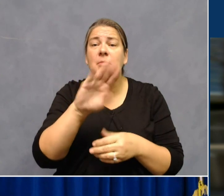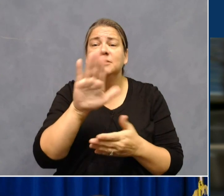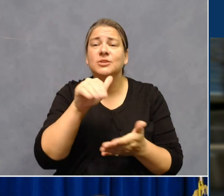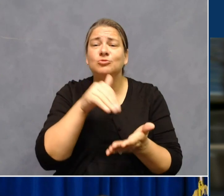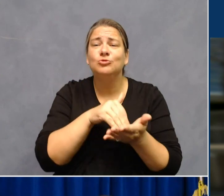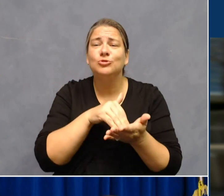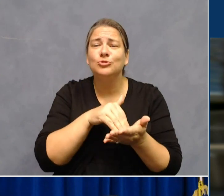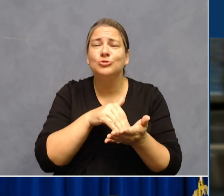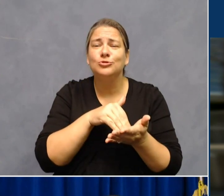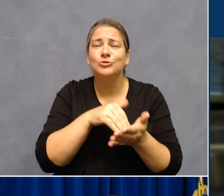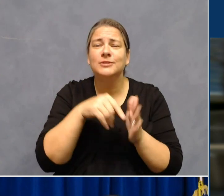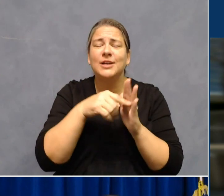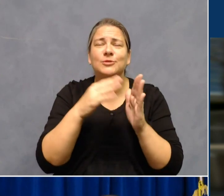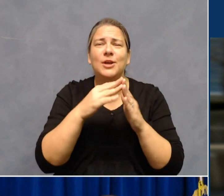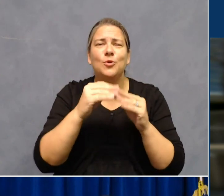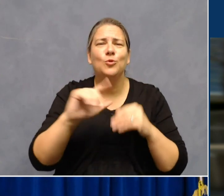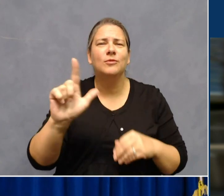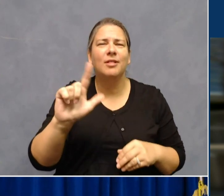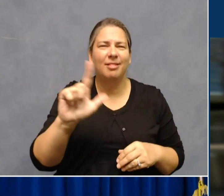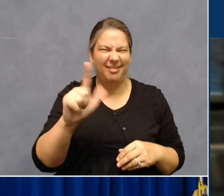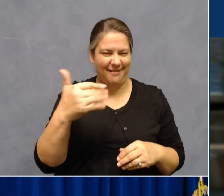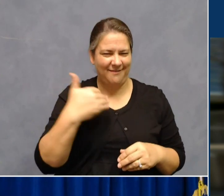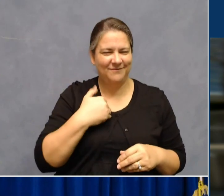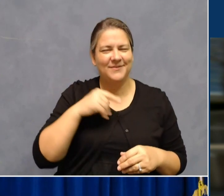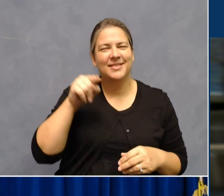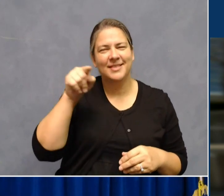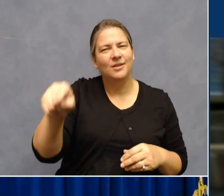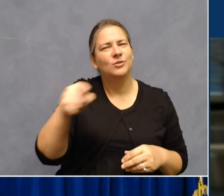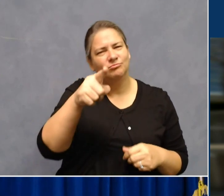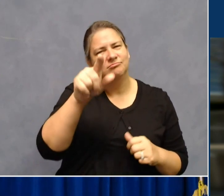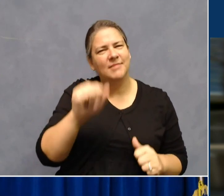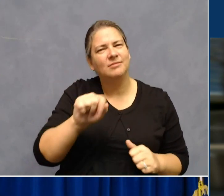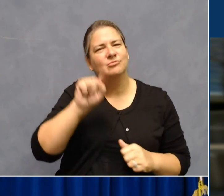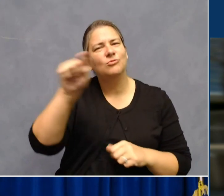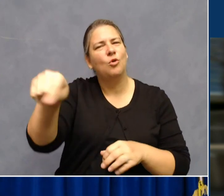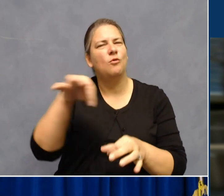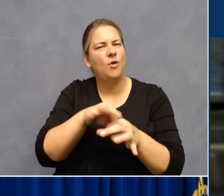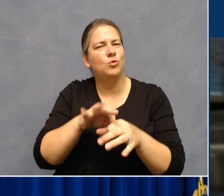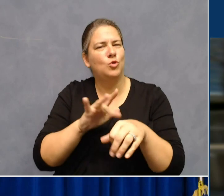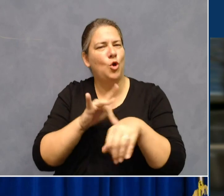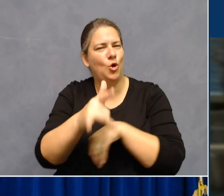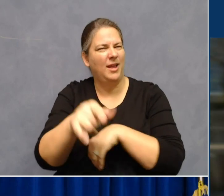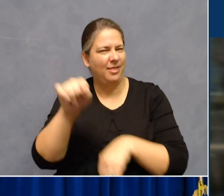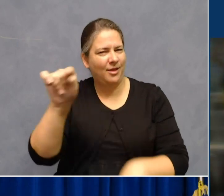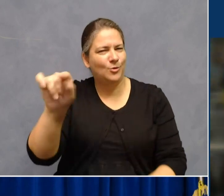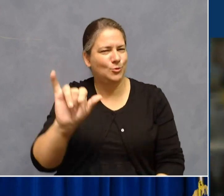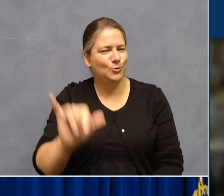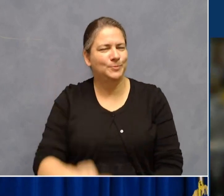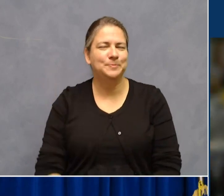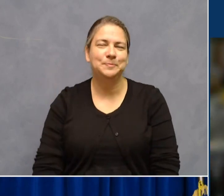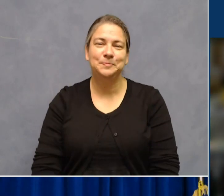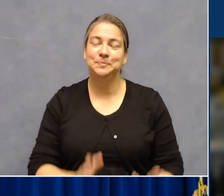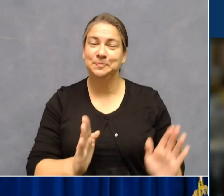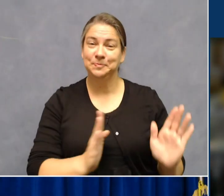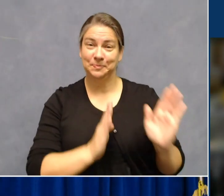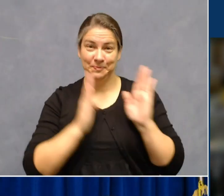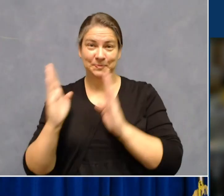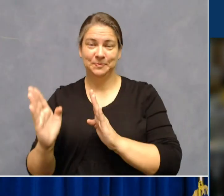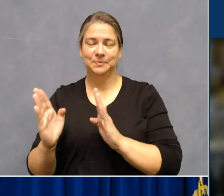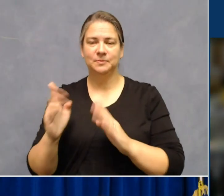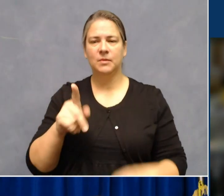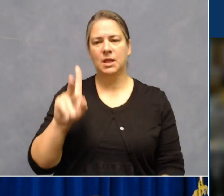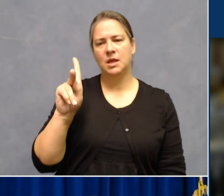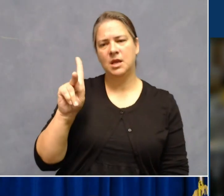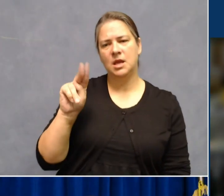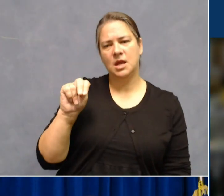one of a number of sites in that area where you can early vote. All right, let's go to the next one. This is Knox County Schools,